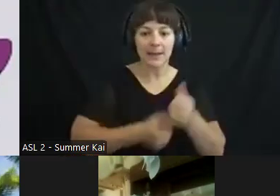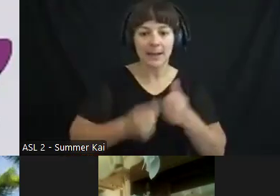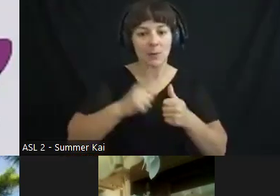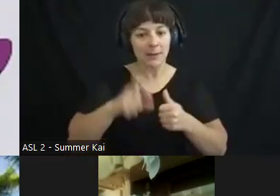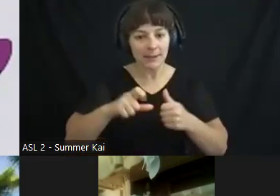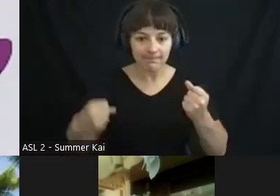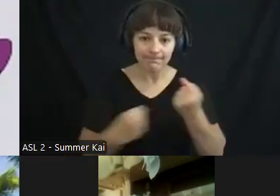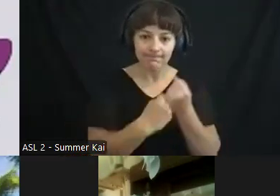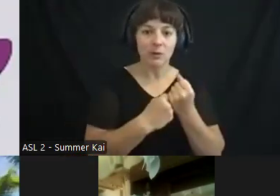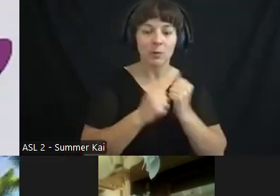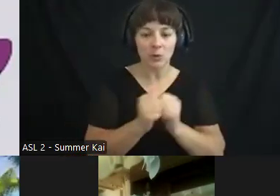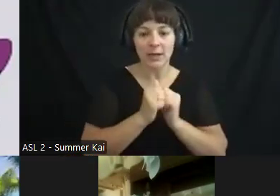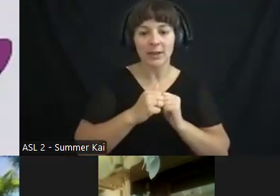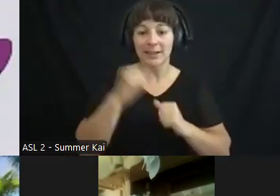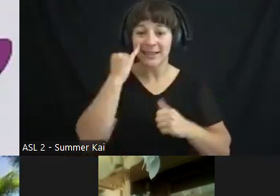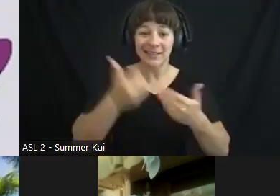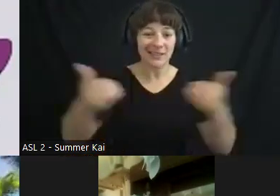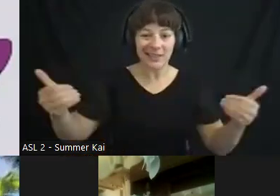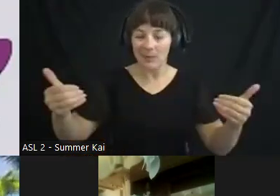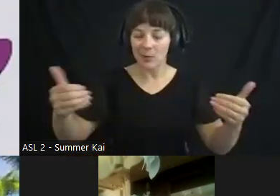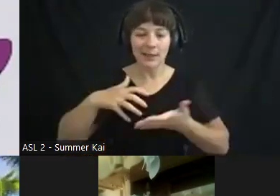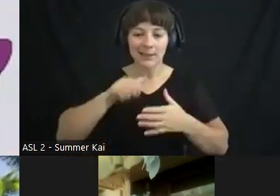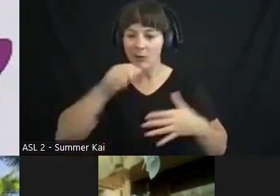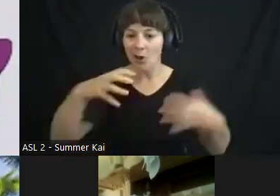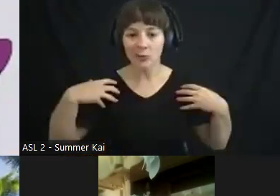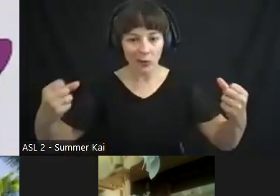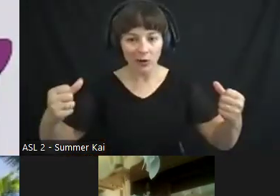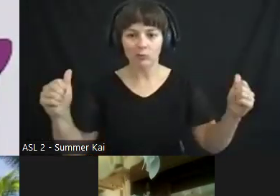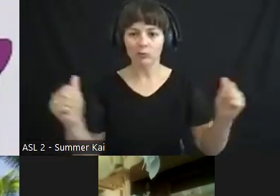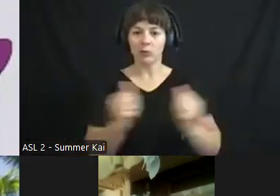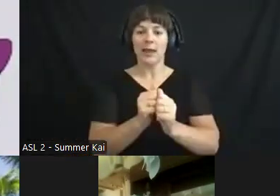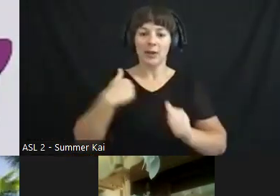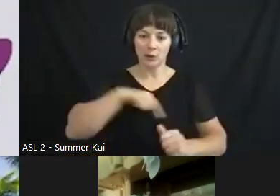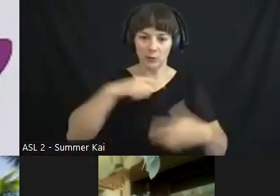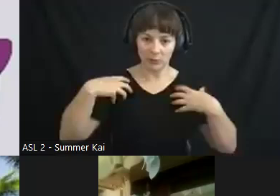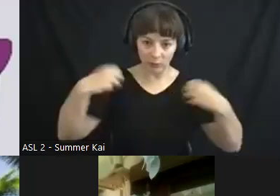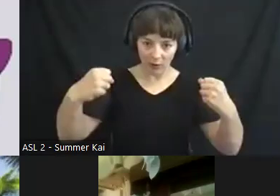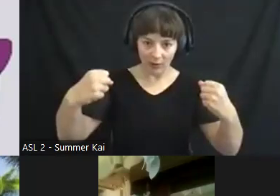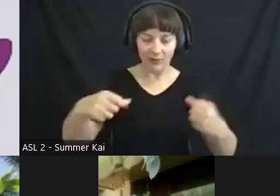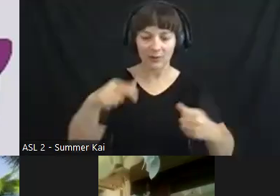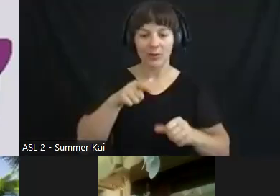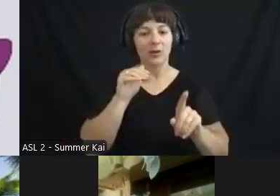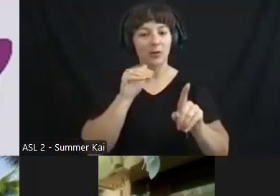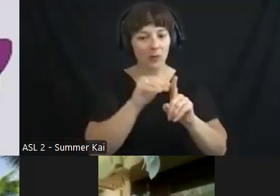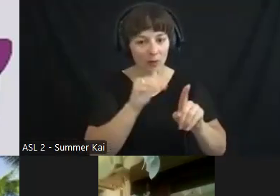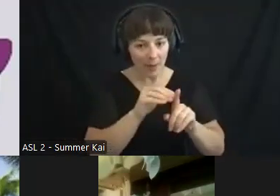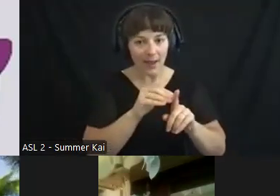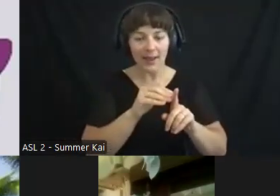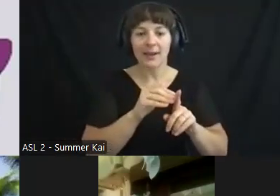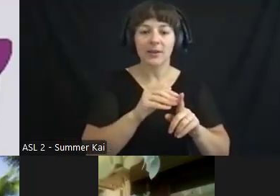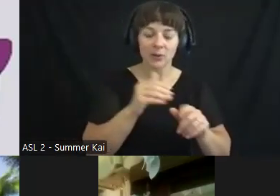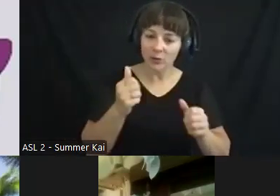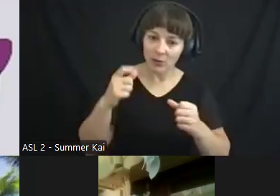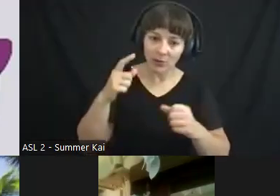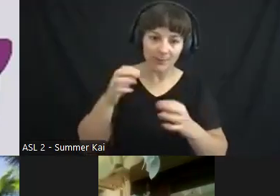other. When we are separated, we are not strong. And so this is a reminder of how important it is to support